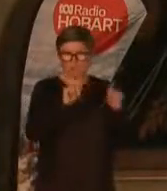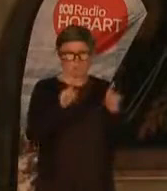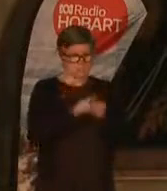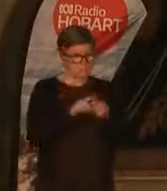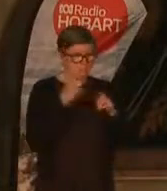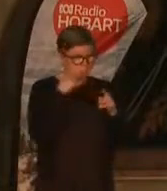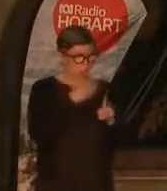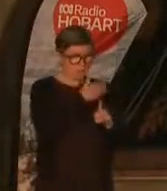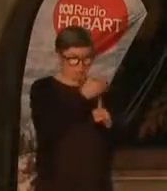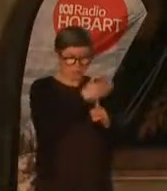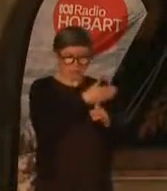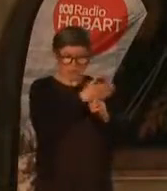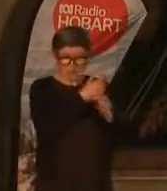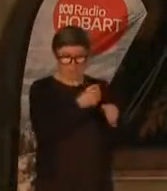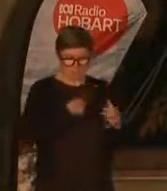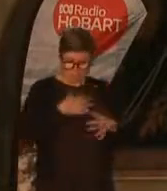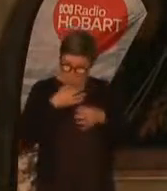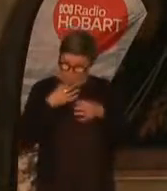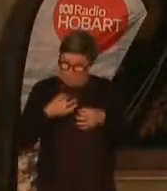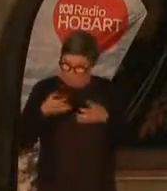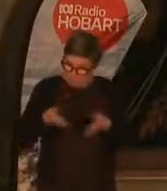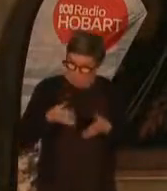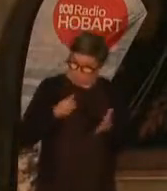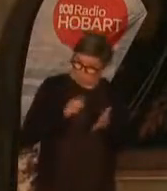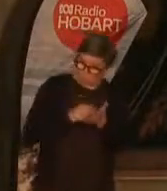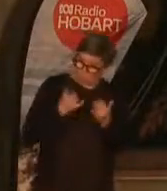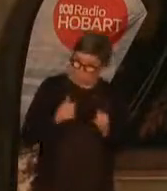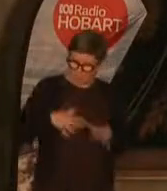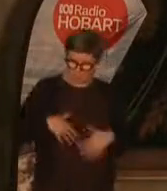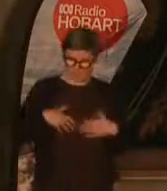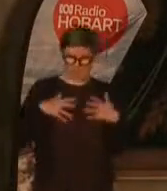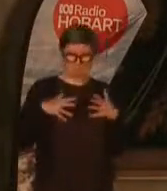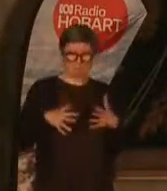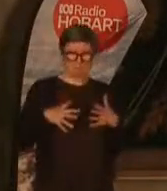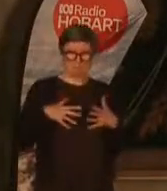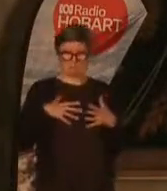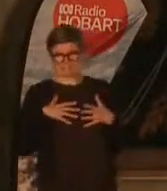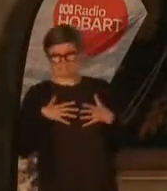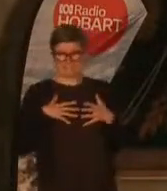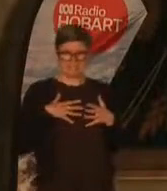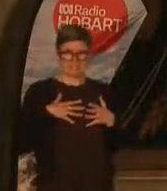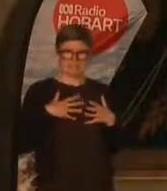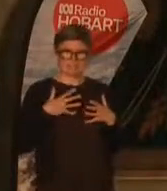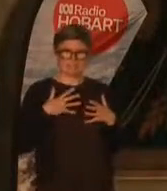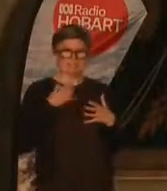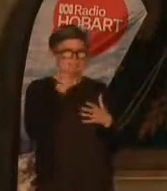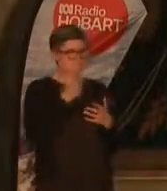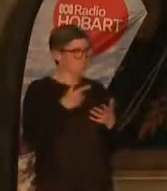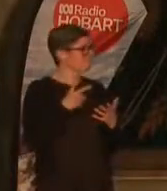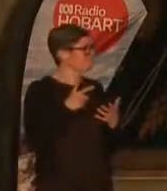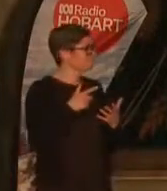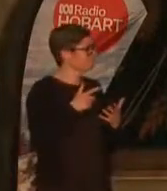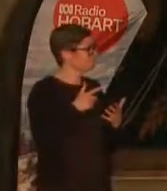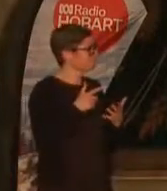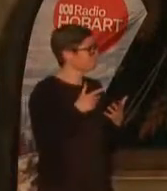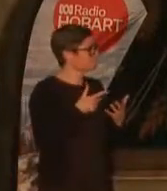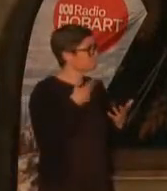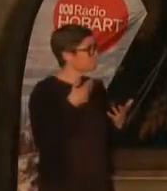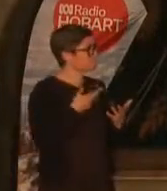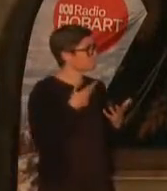do. It just seems a bit bizarre, and it kind of goes also, it's almost like